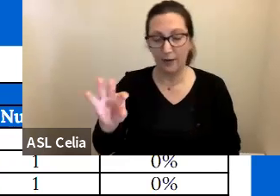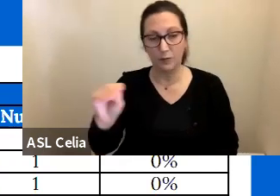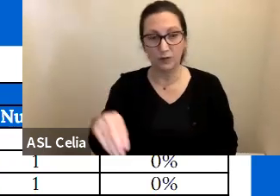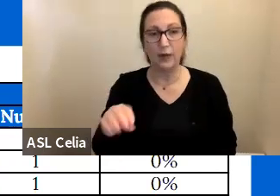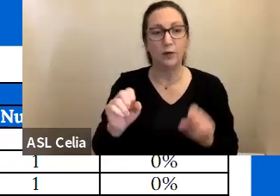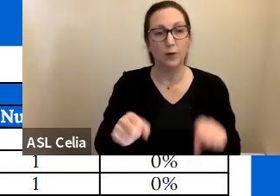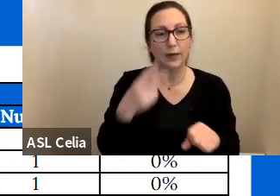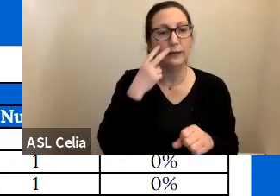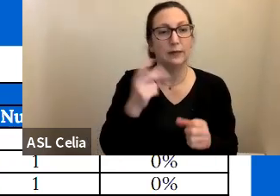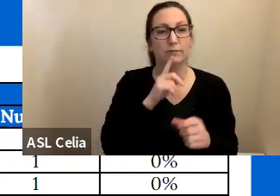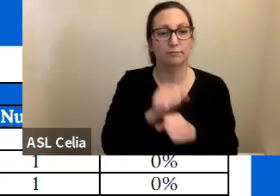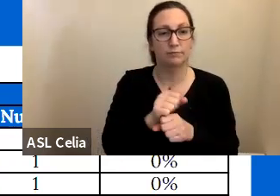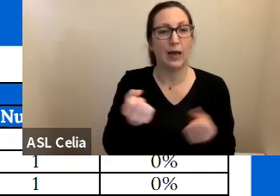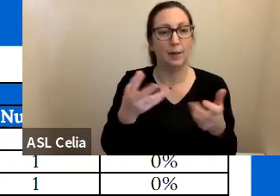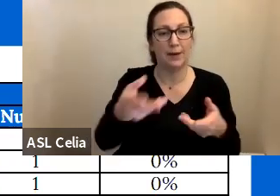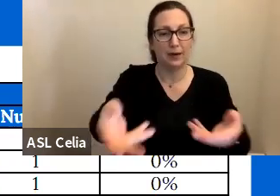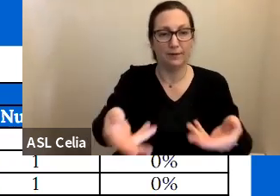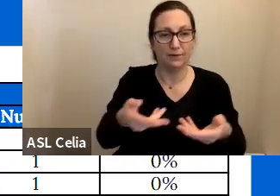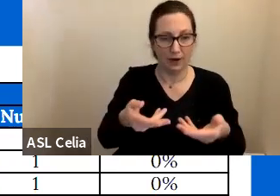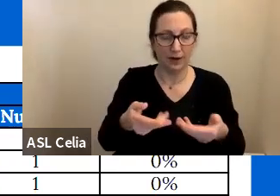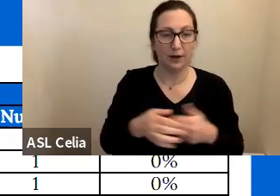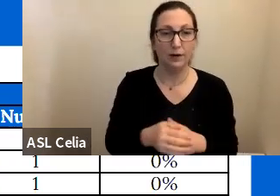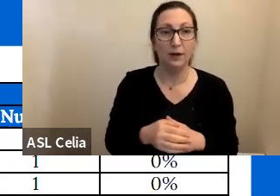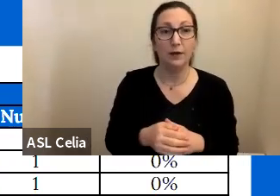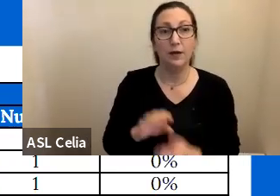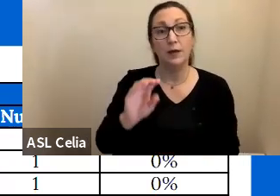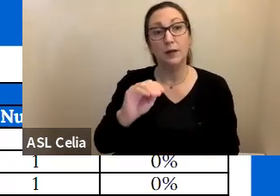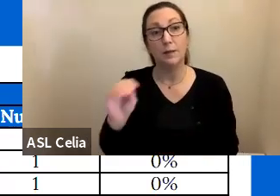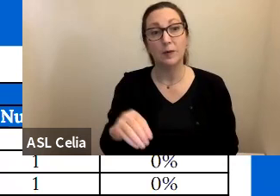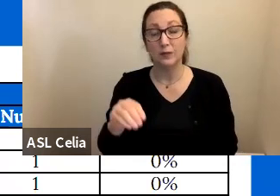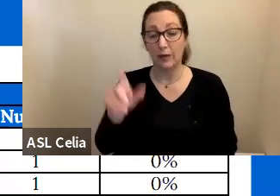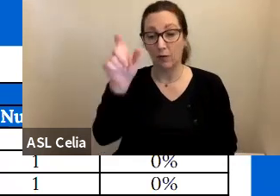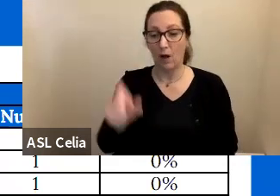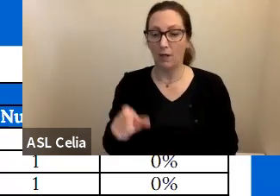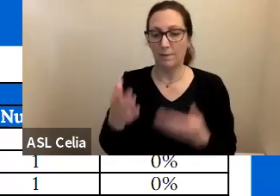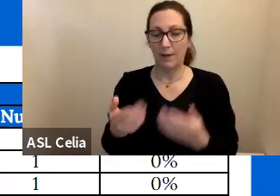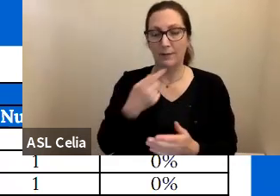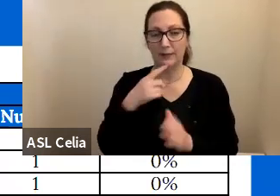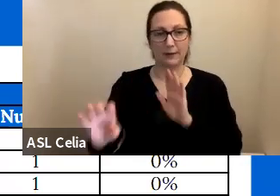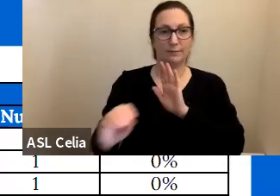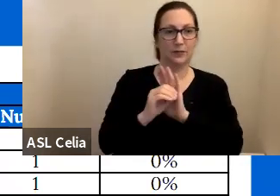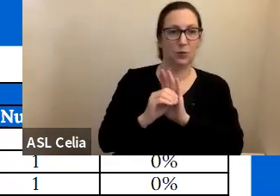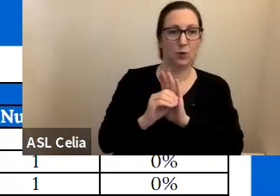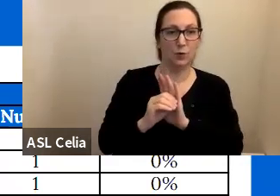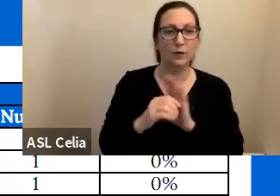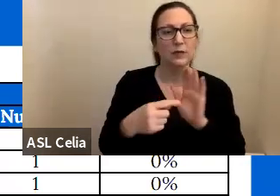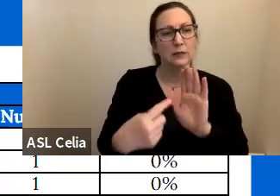actually invited. You may look in the percentage column and see a 0%. So we will take, for